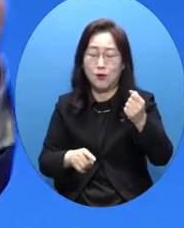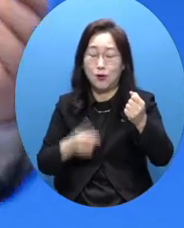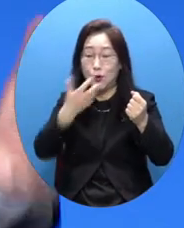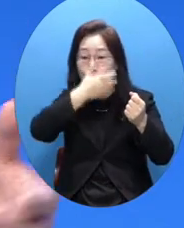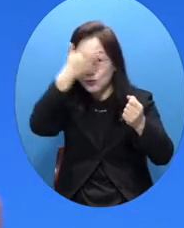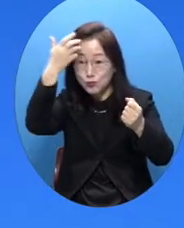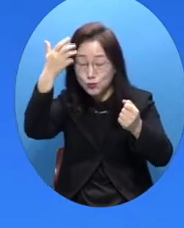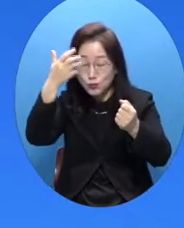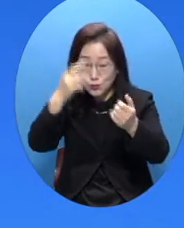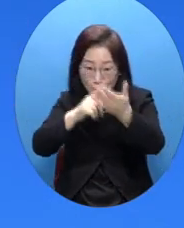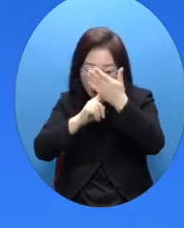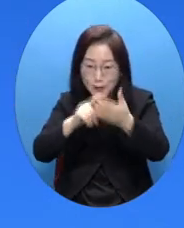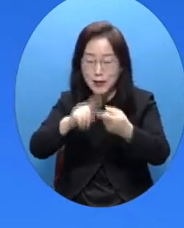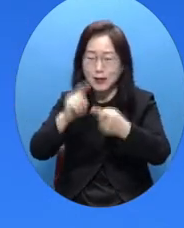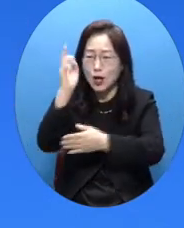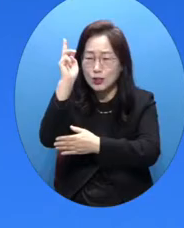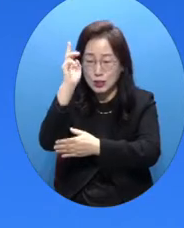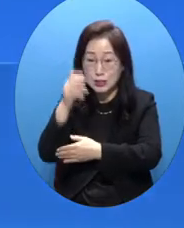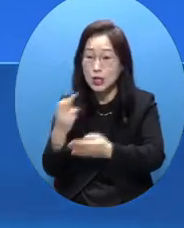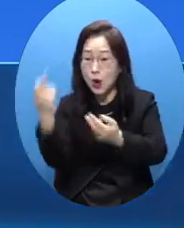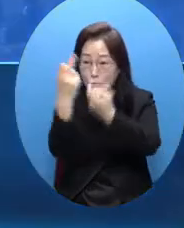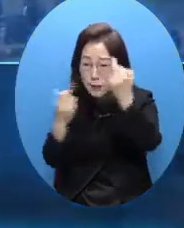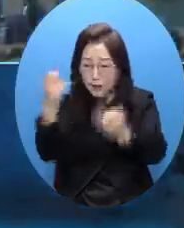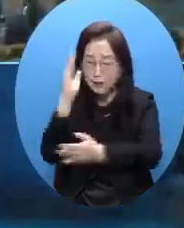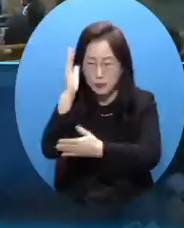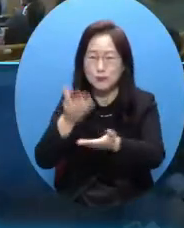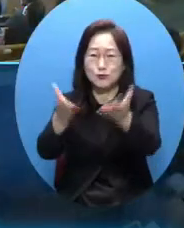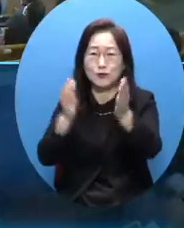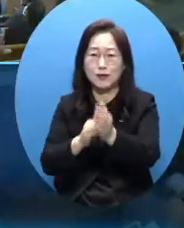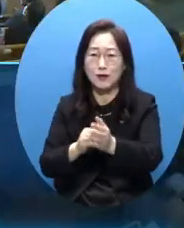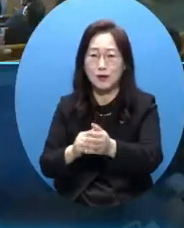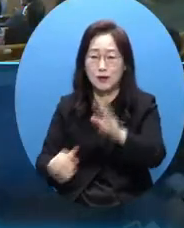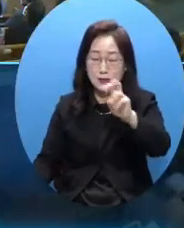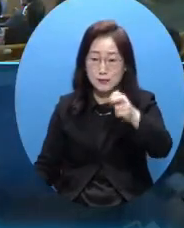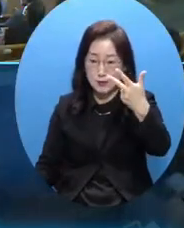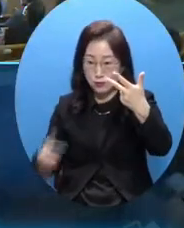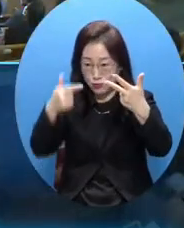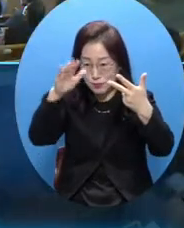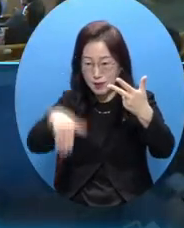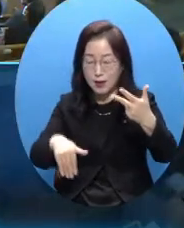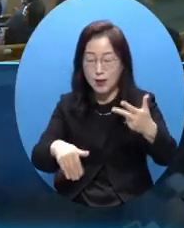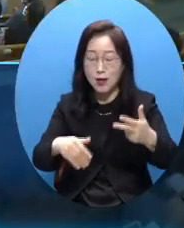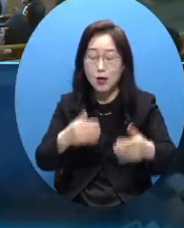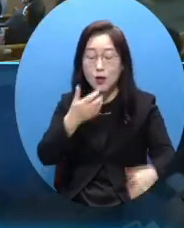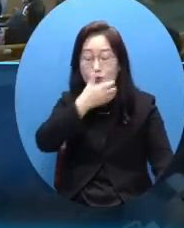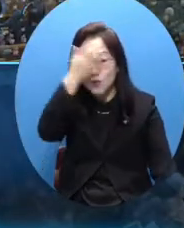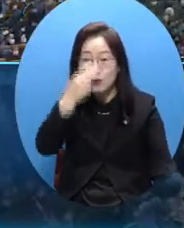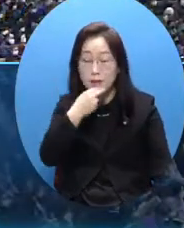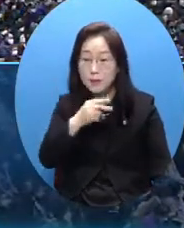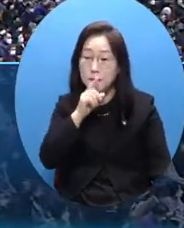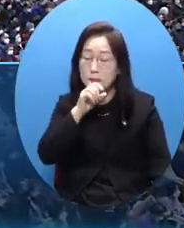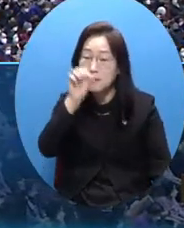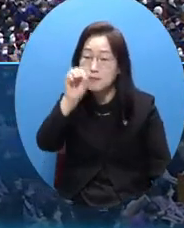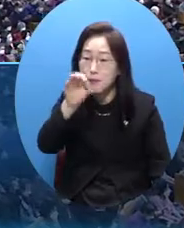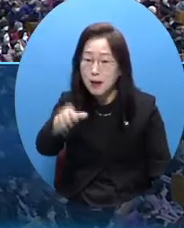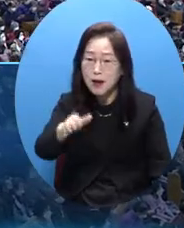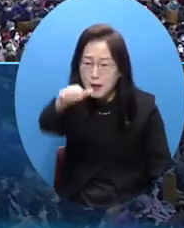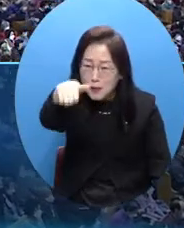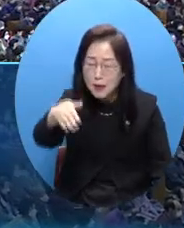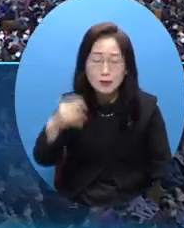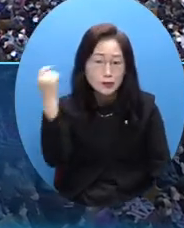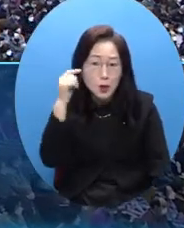he proudly confessed to his brother it's Genesis 37 6 says then said to them listen to